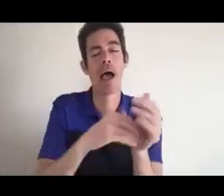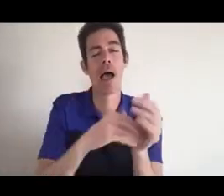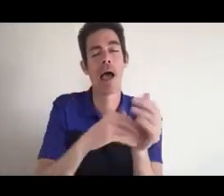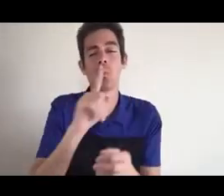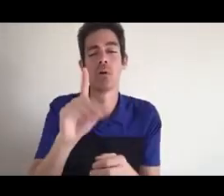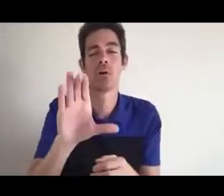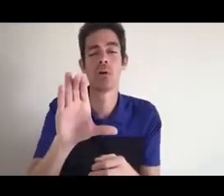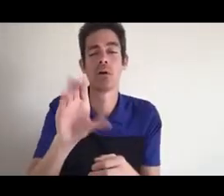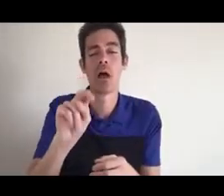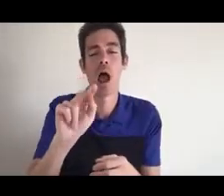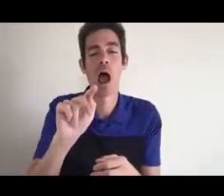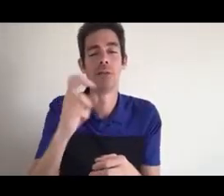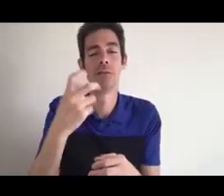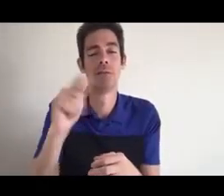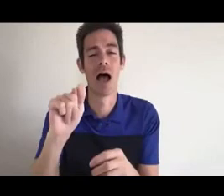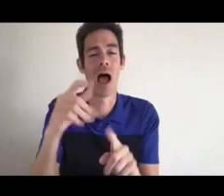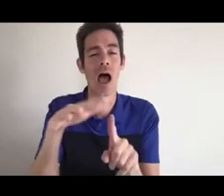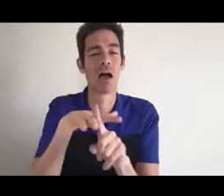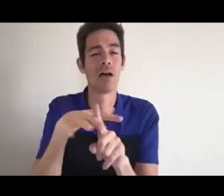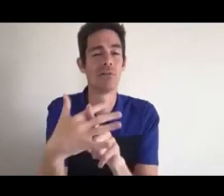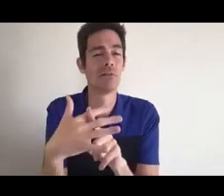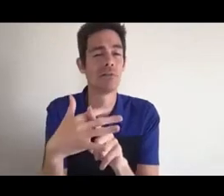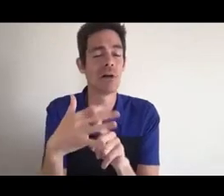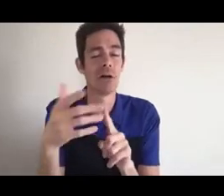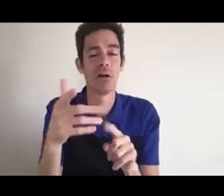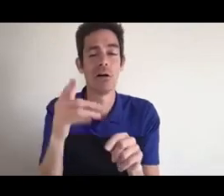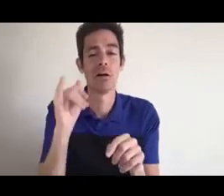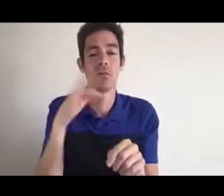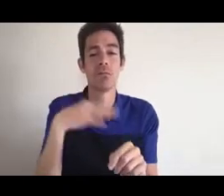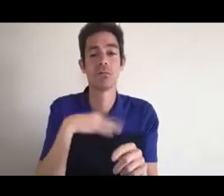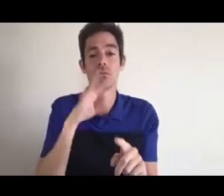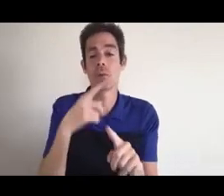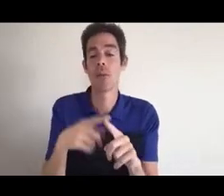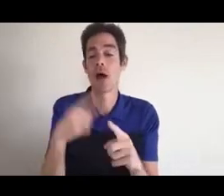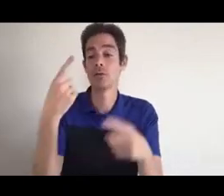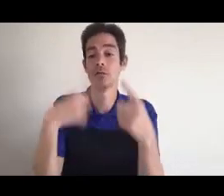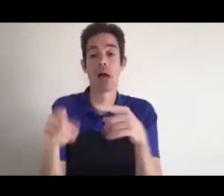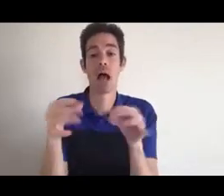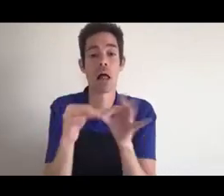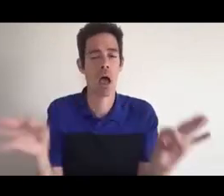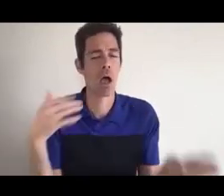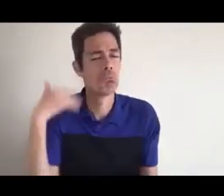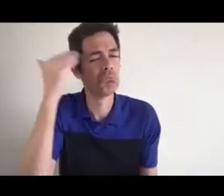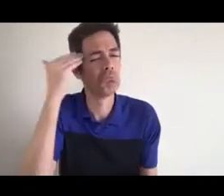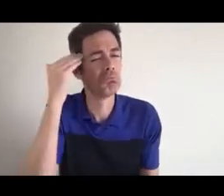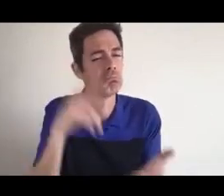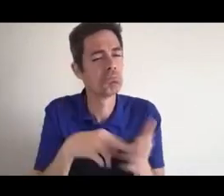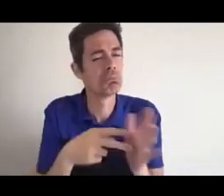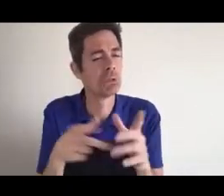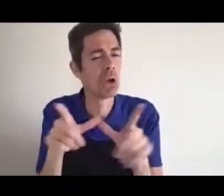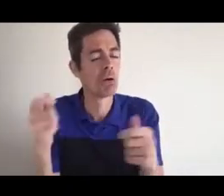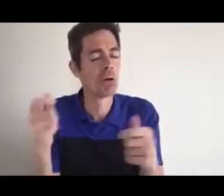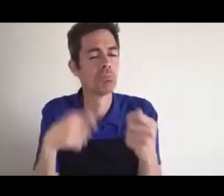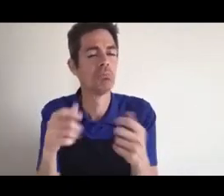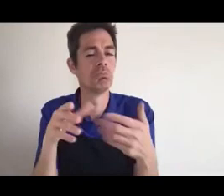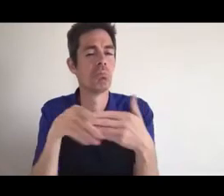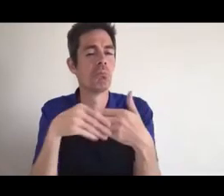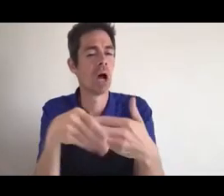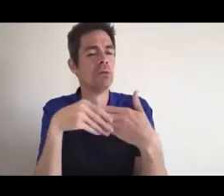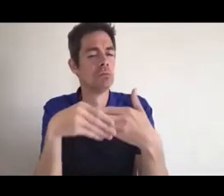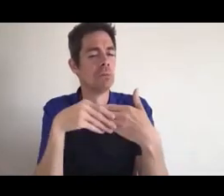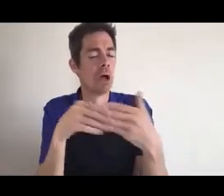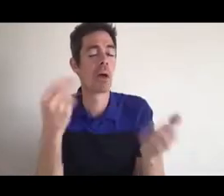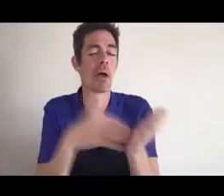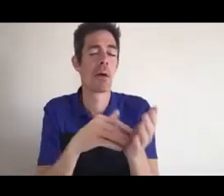on the sentence. And again, context is so important. So if I'm talking about a sign language, of course, I know